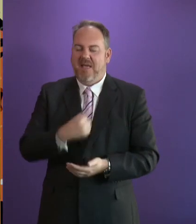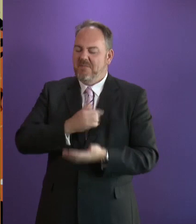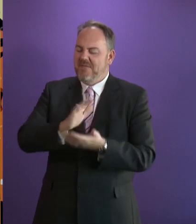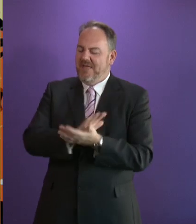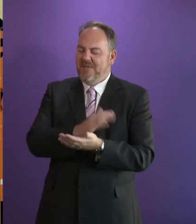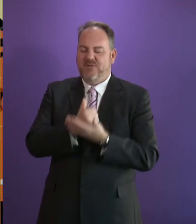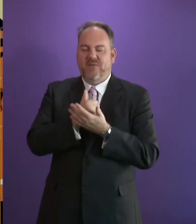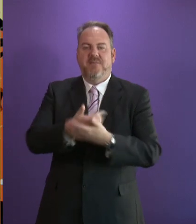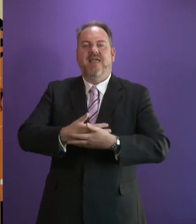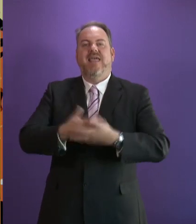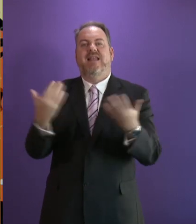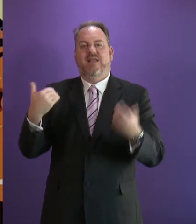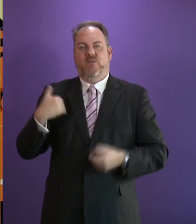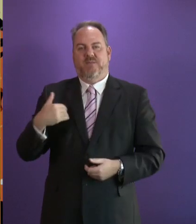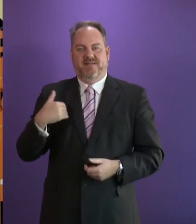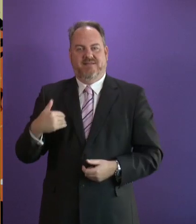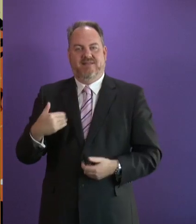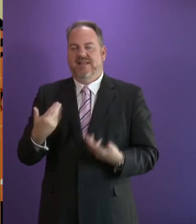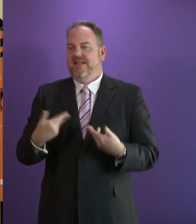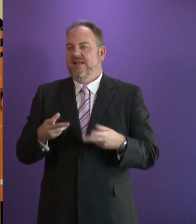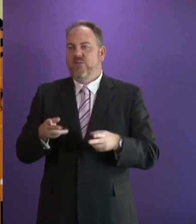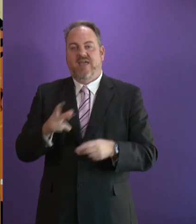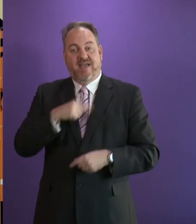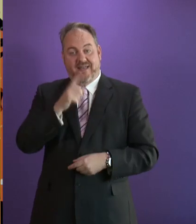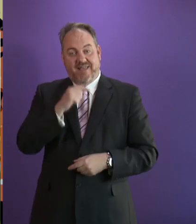any way I can. Thank you.